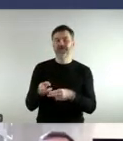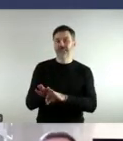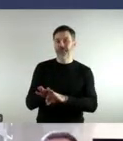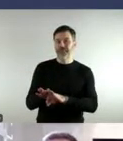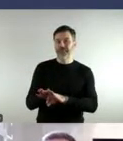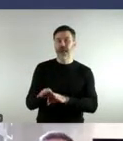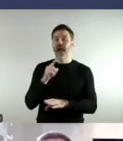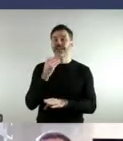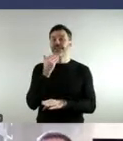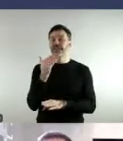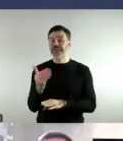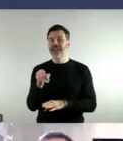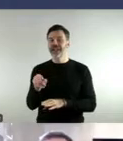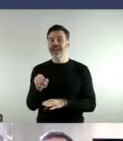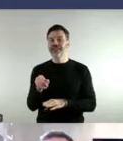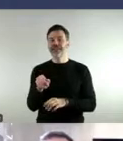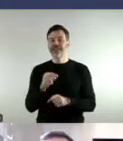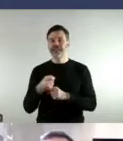the